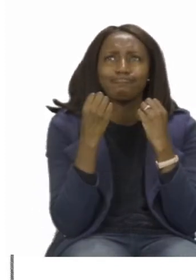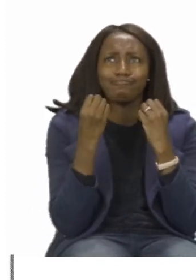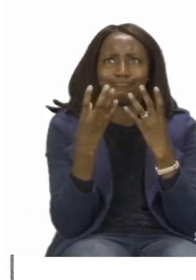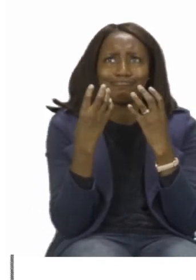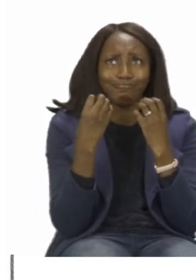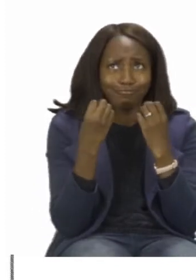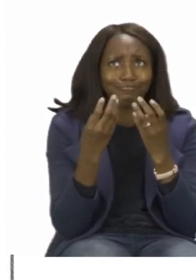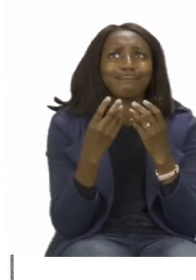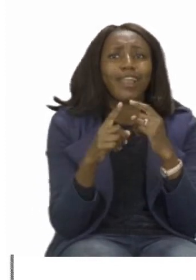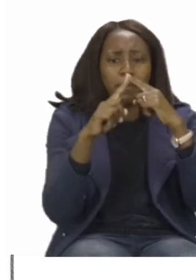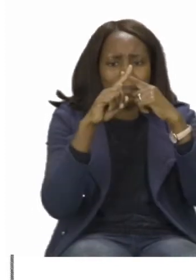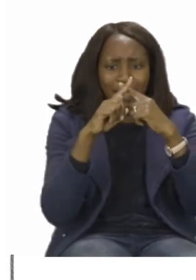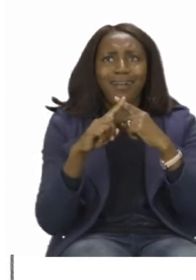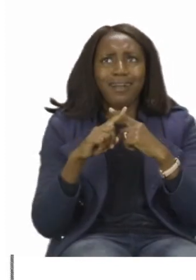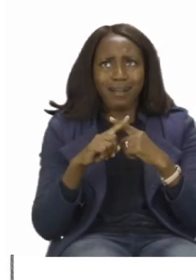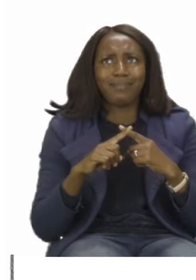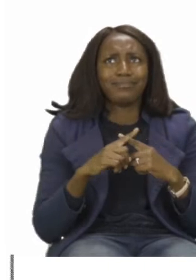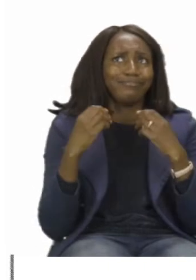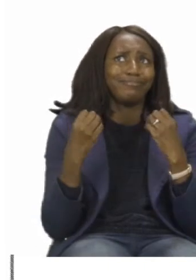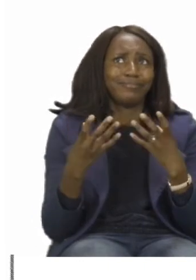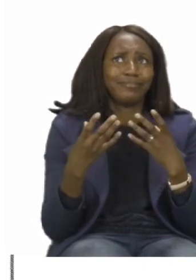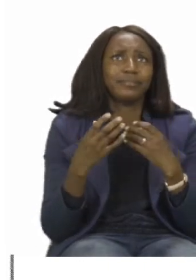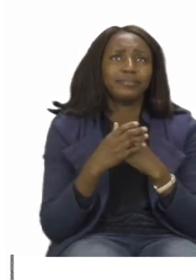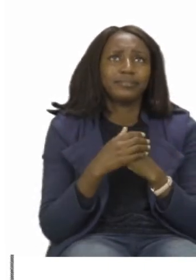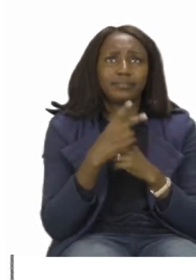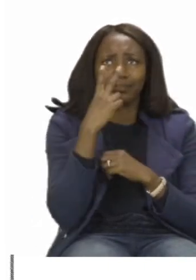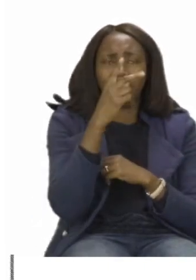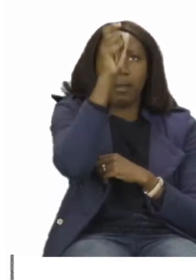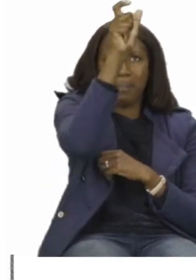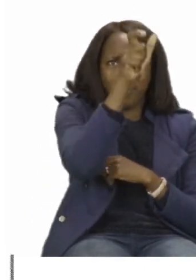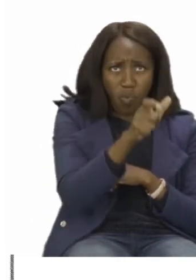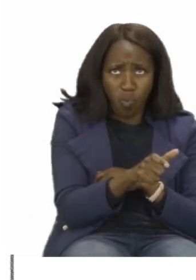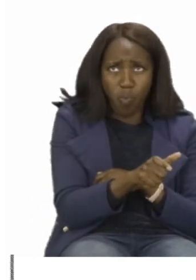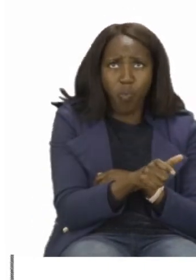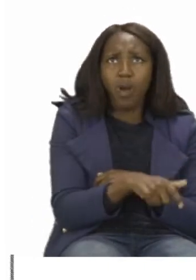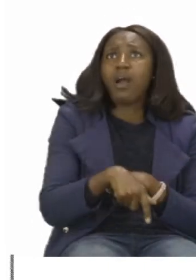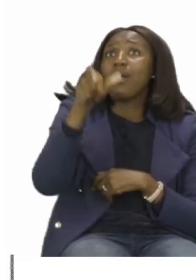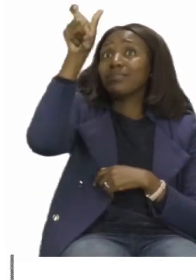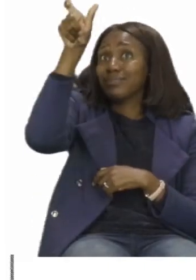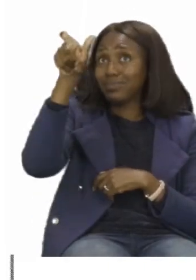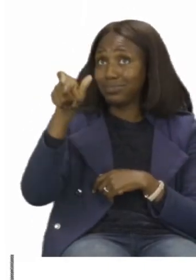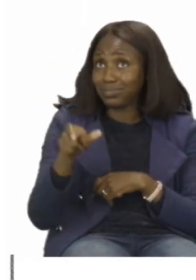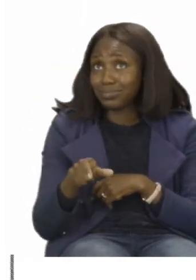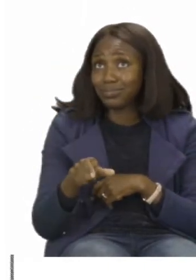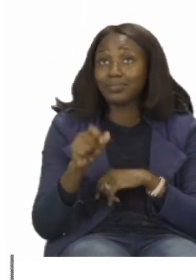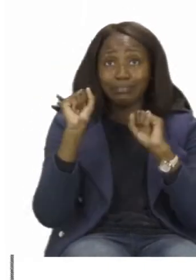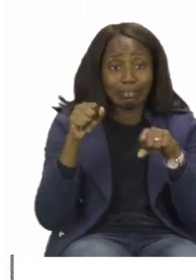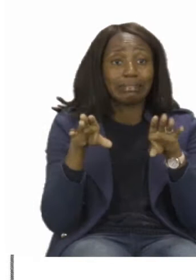interesting times tables. You will see there is a long list of sums that you have to